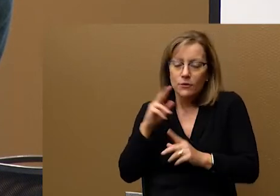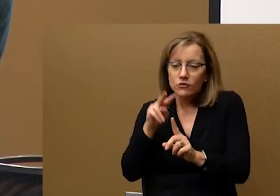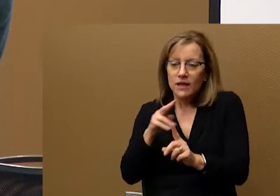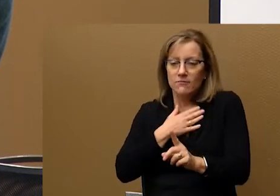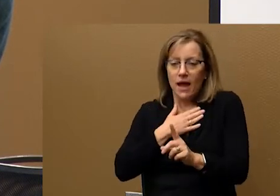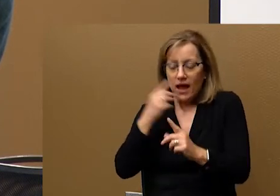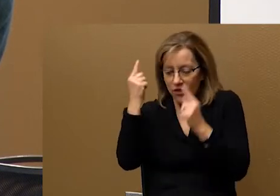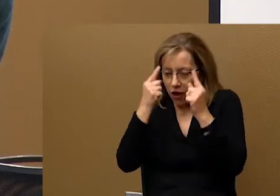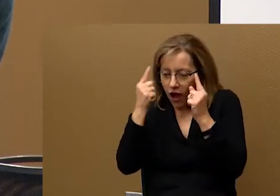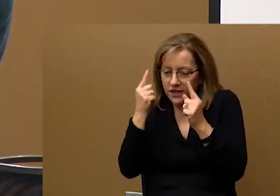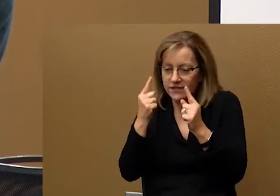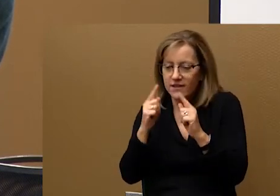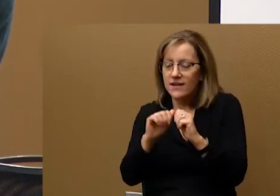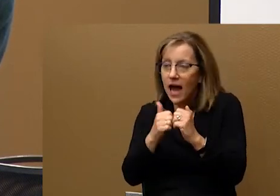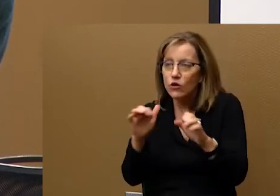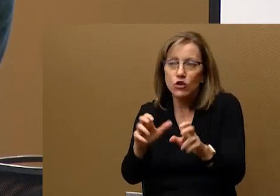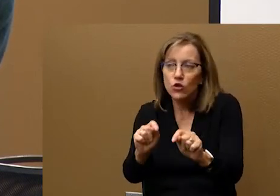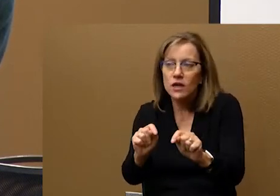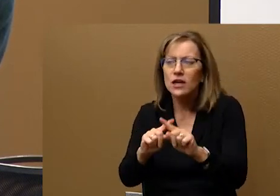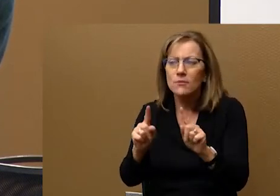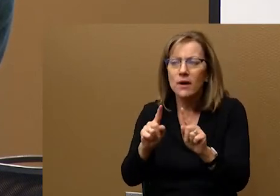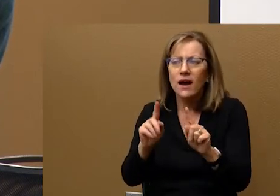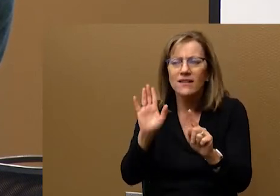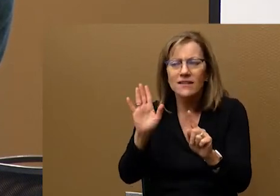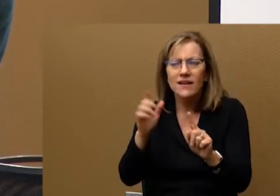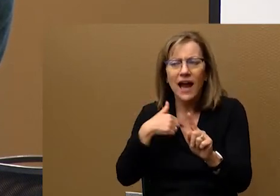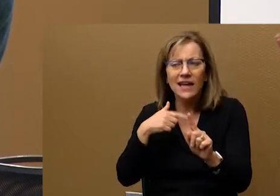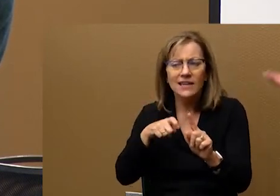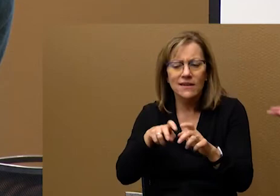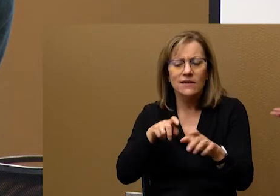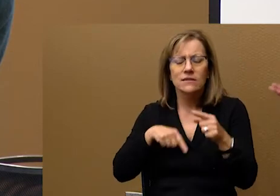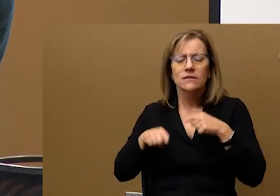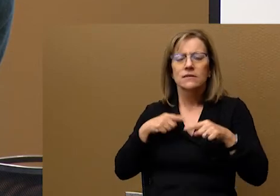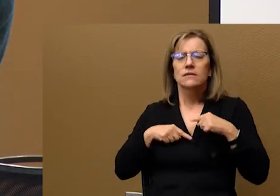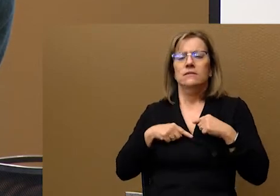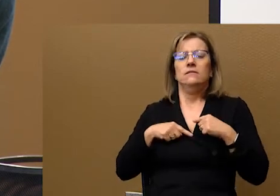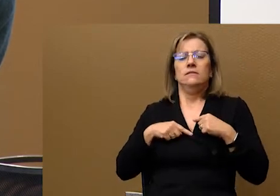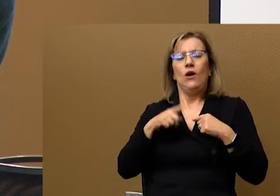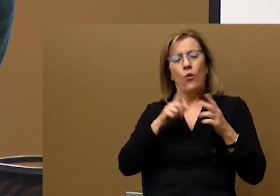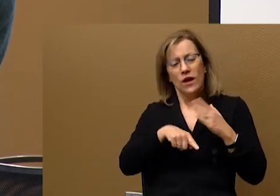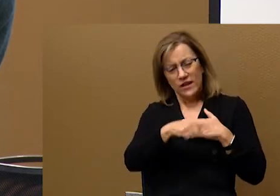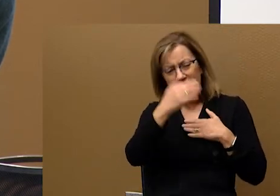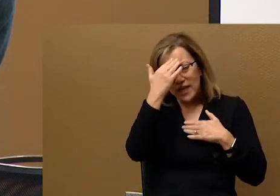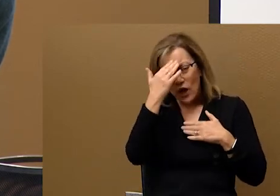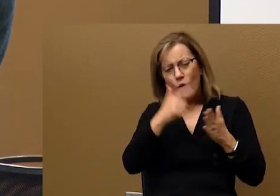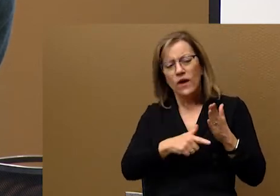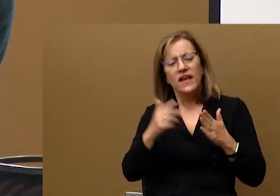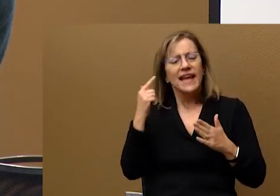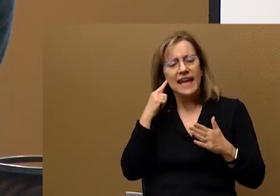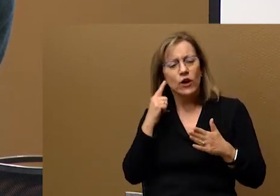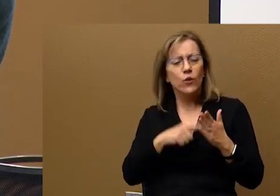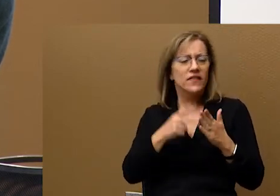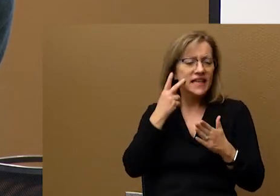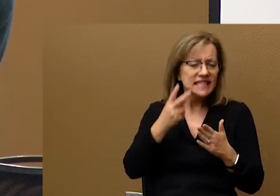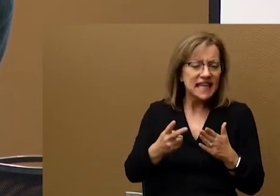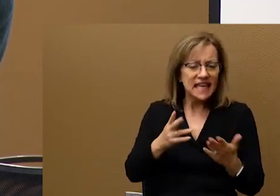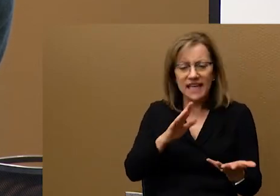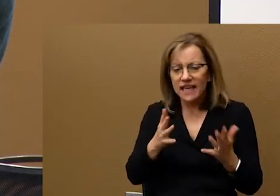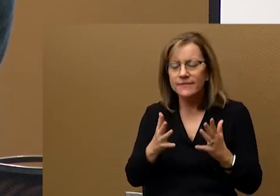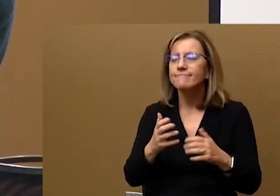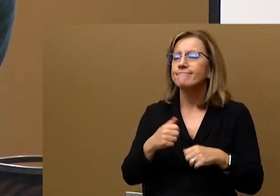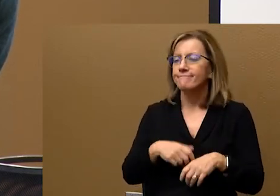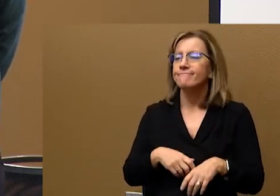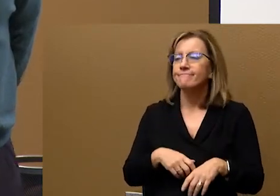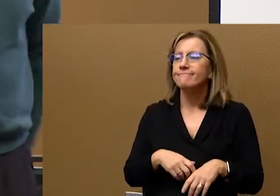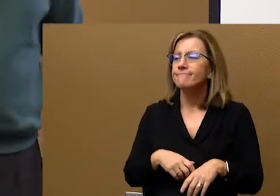my perspective and thoughts on how to do these things, but take a step back and think about what they know and what they hear and what